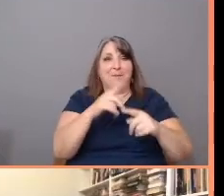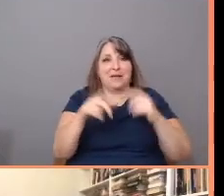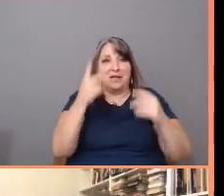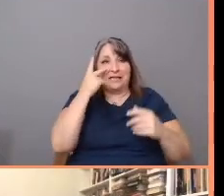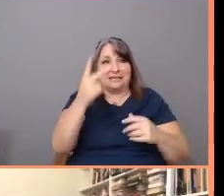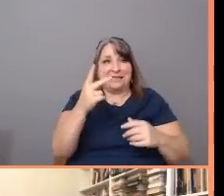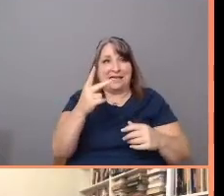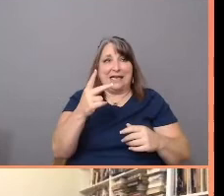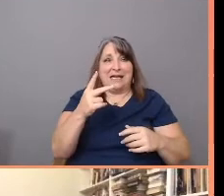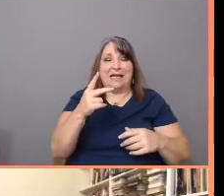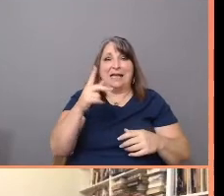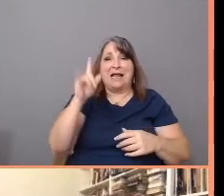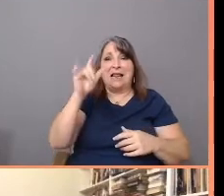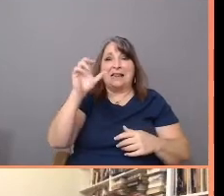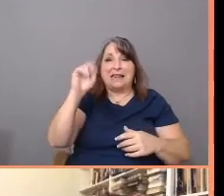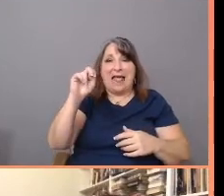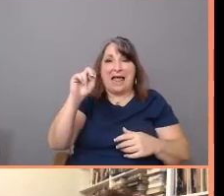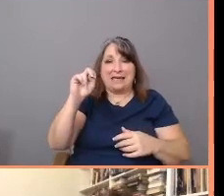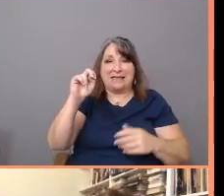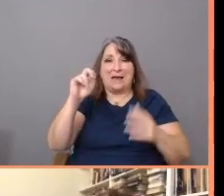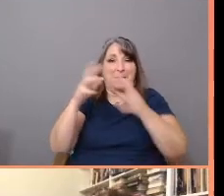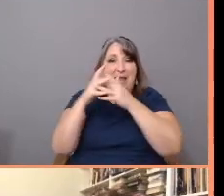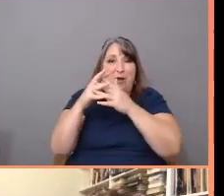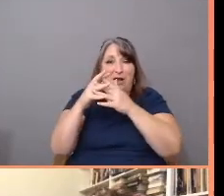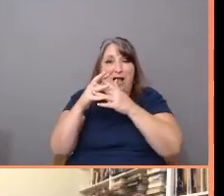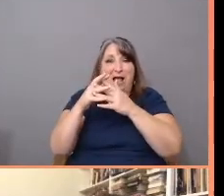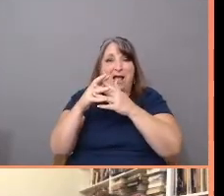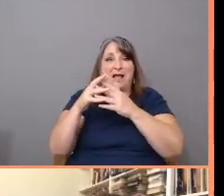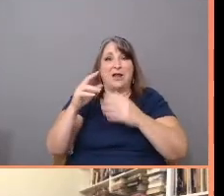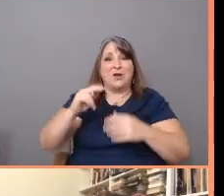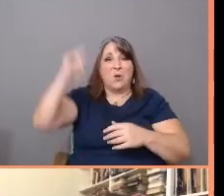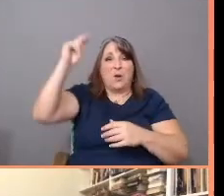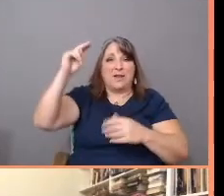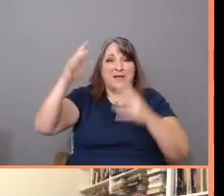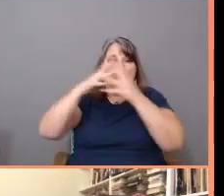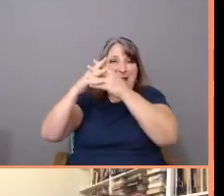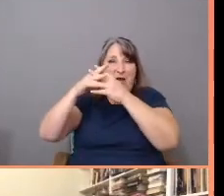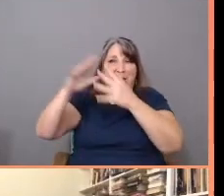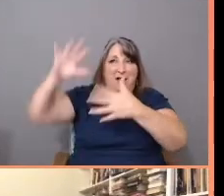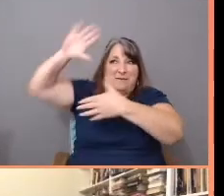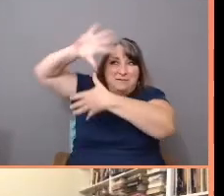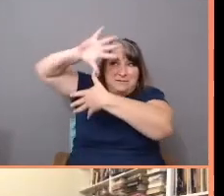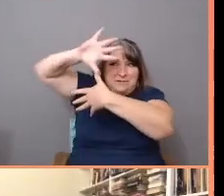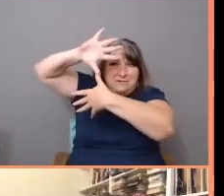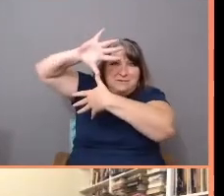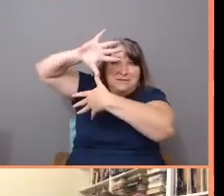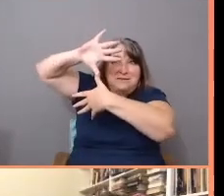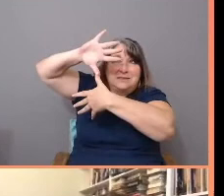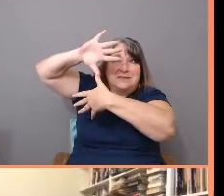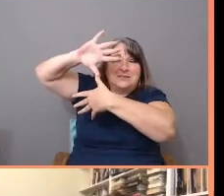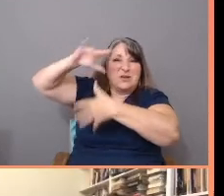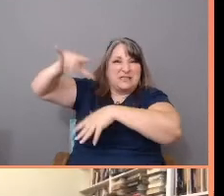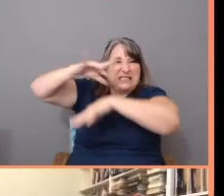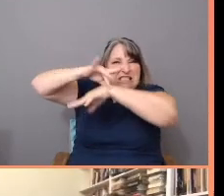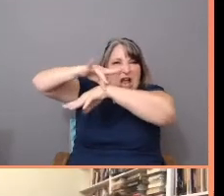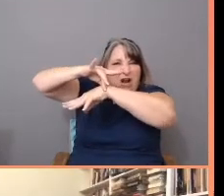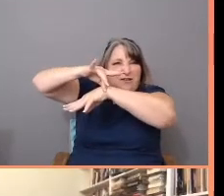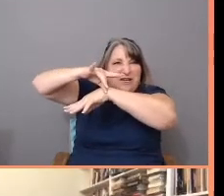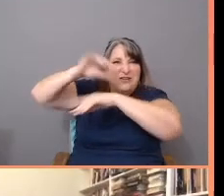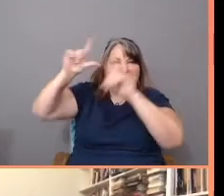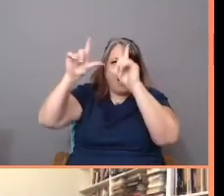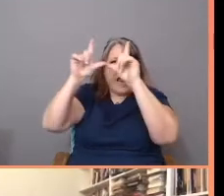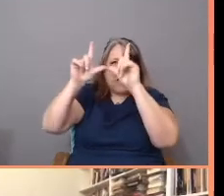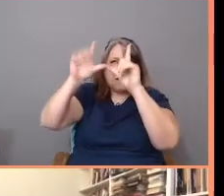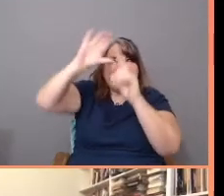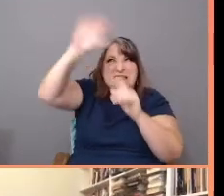Latin America, North America. So the depth is geography, what that license would be, which is sort of windowing. So